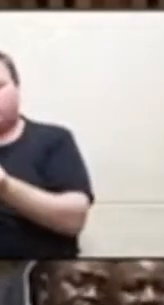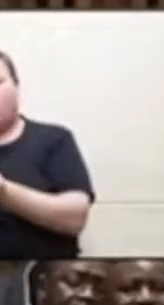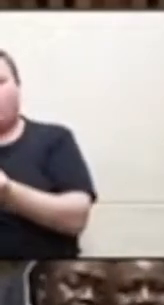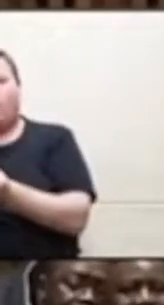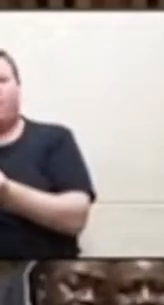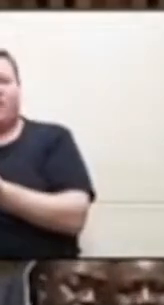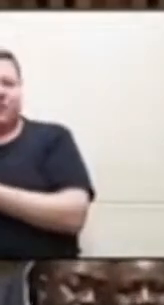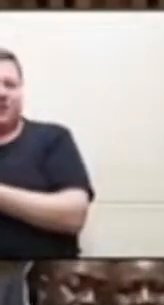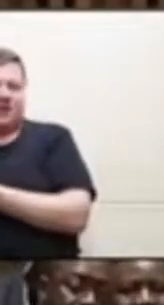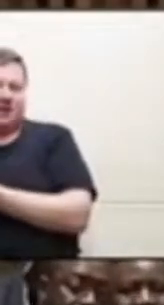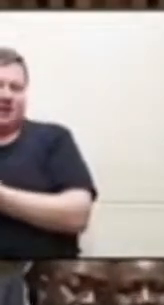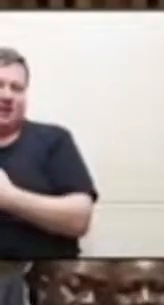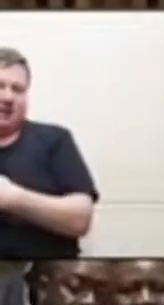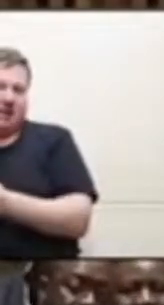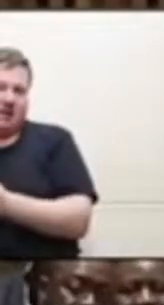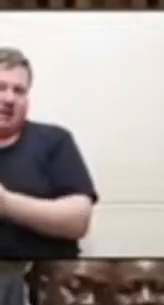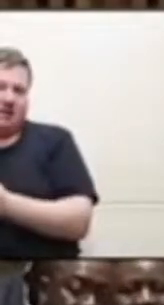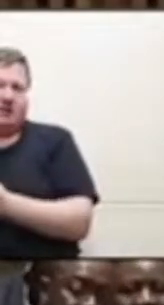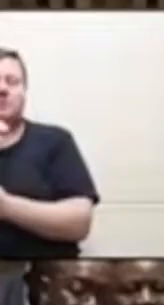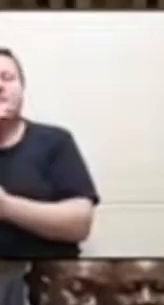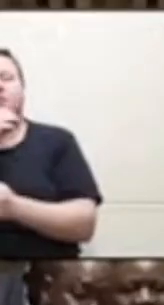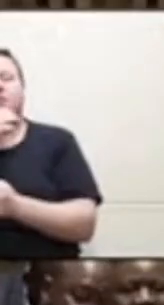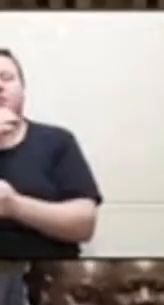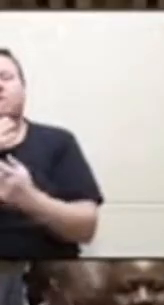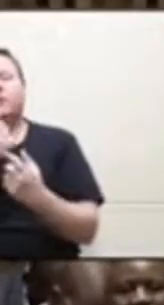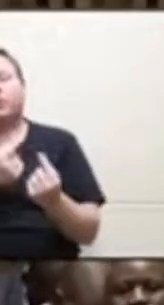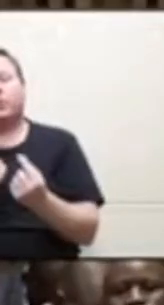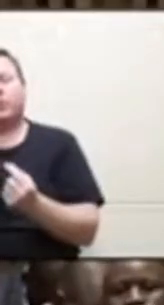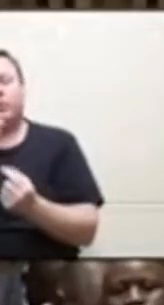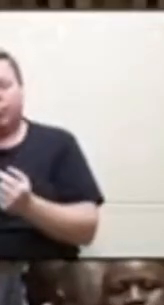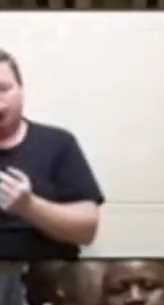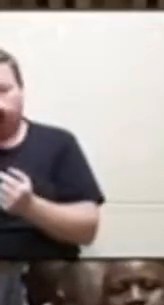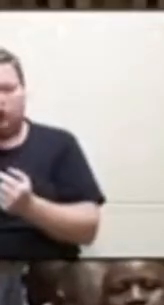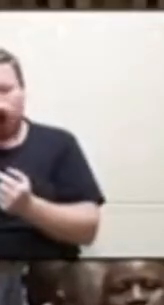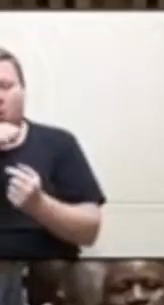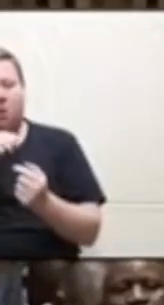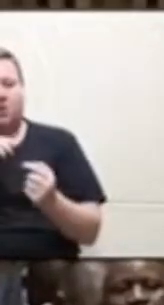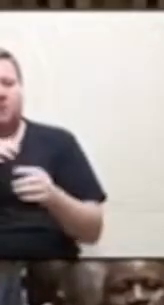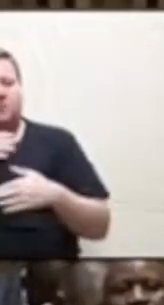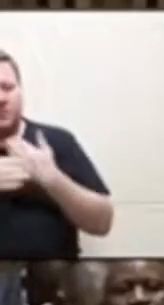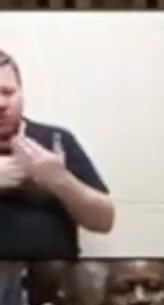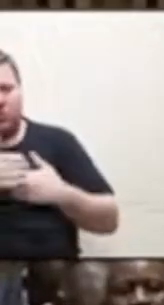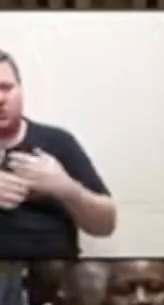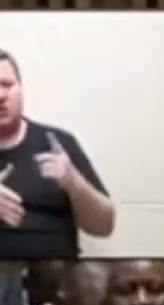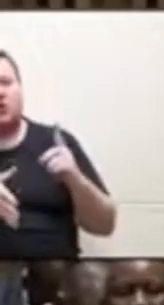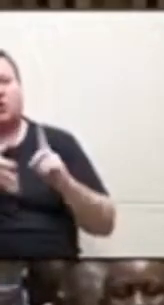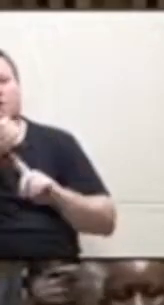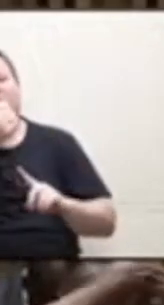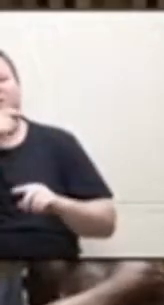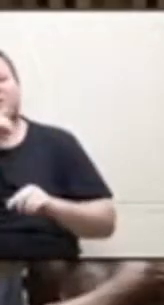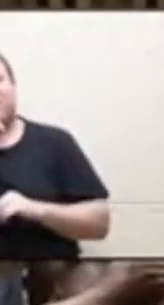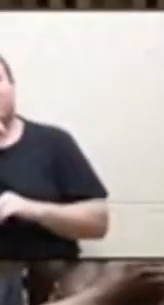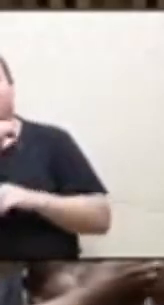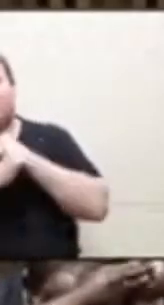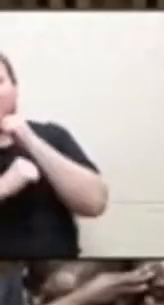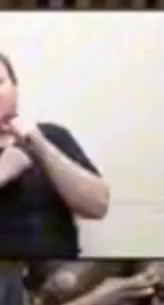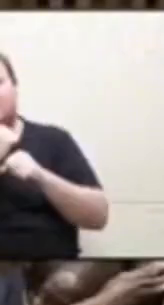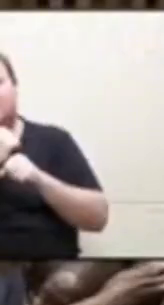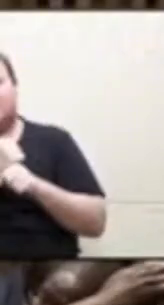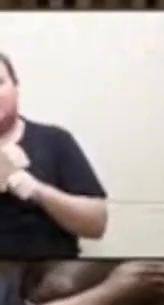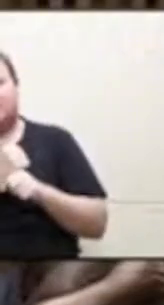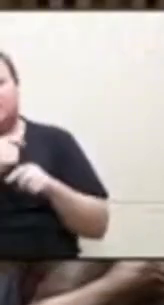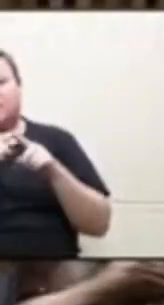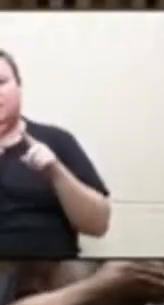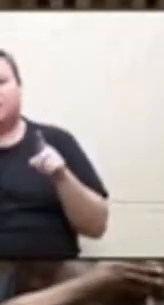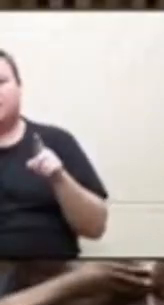was we continued to achieve what we were supposed to achieve on that particular year, but because of the